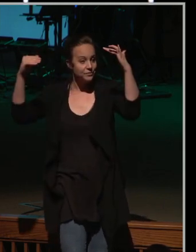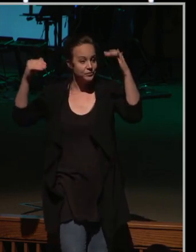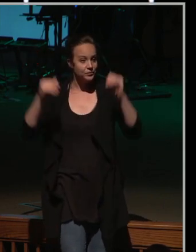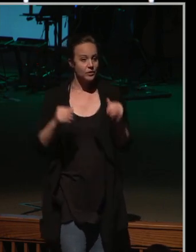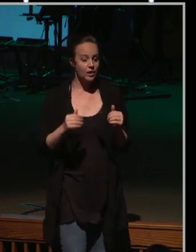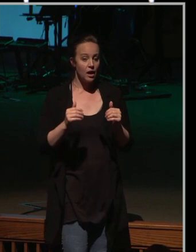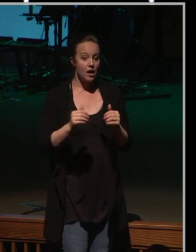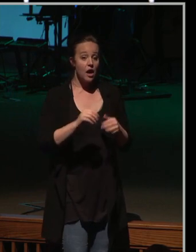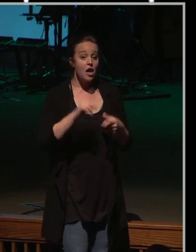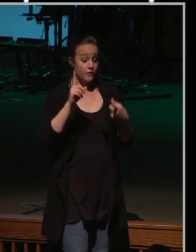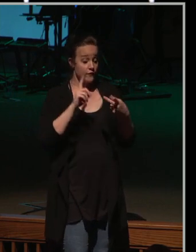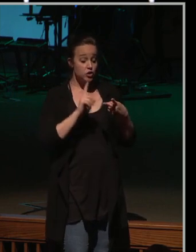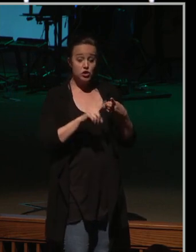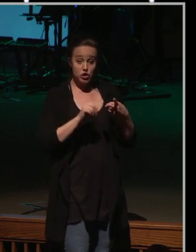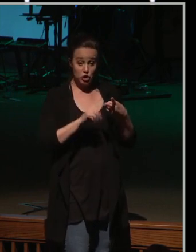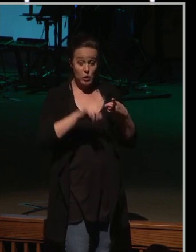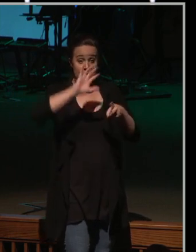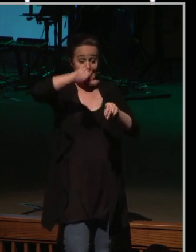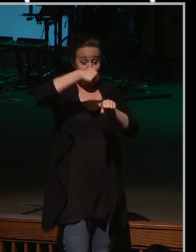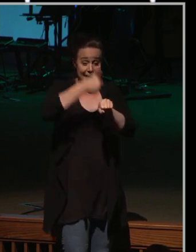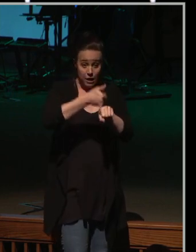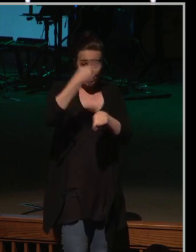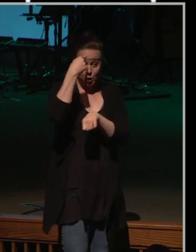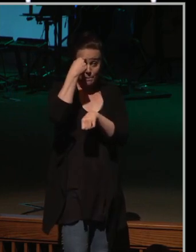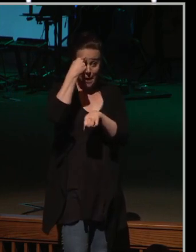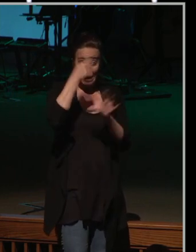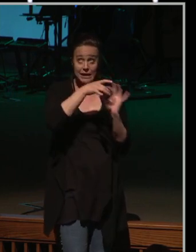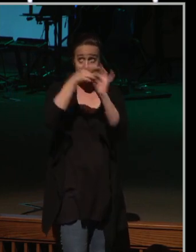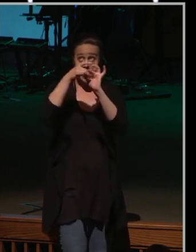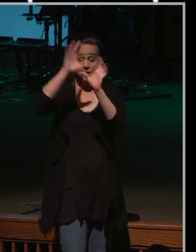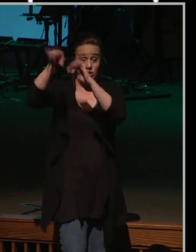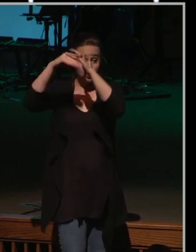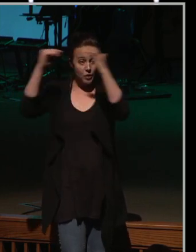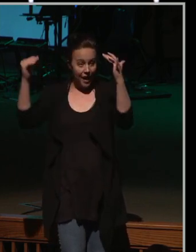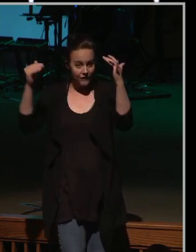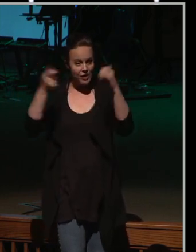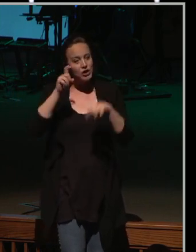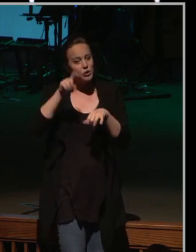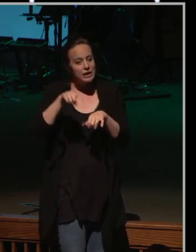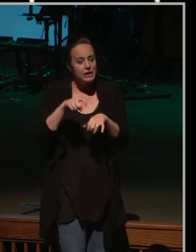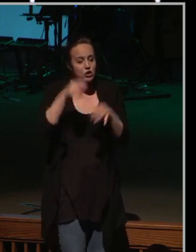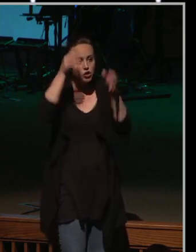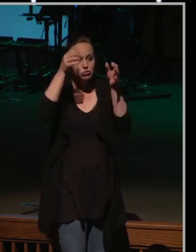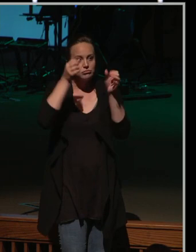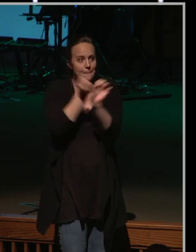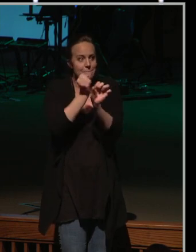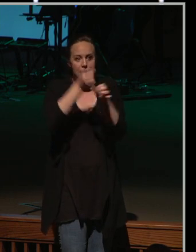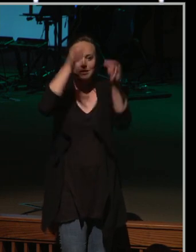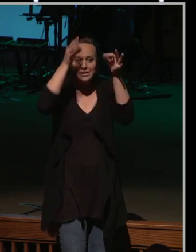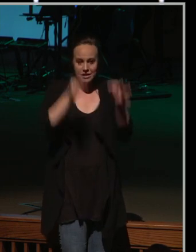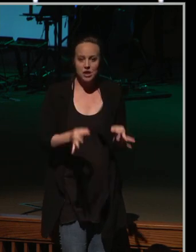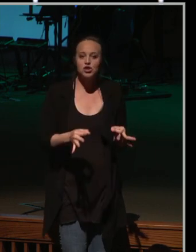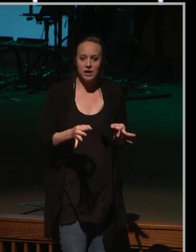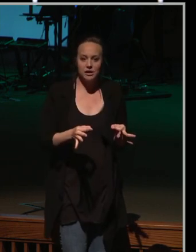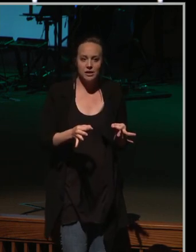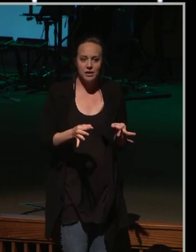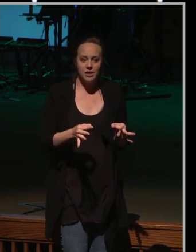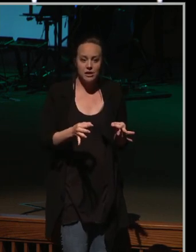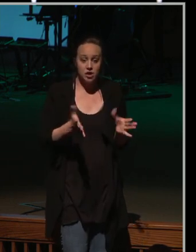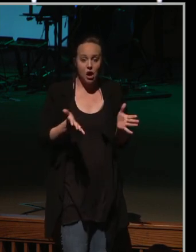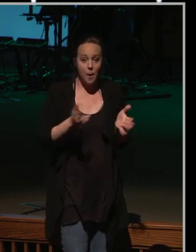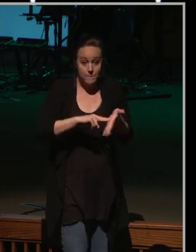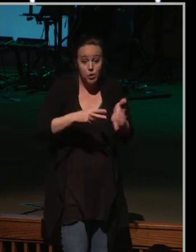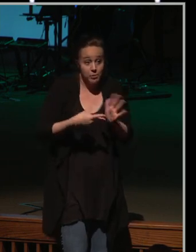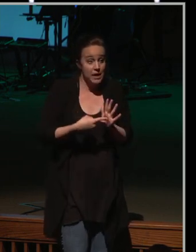your mind on the things that are above. Make a choice, make a willful decision to follow after and to set your mind on the things that are of